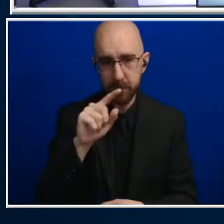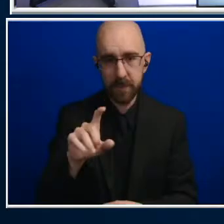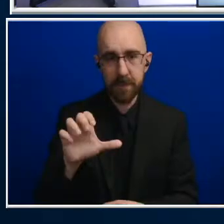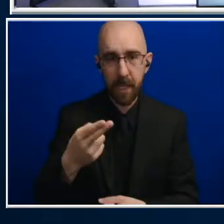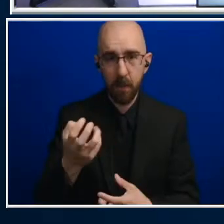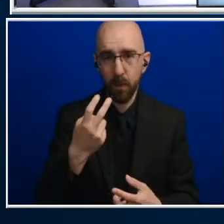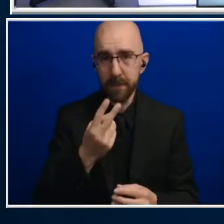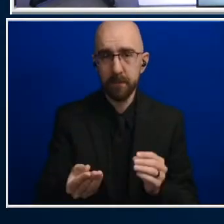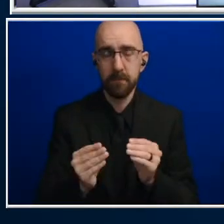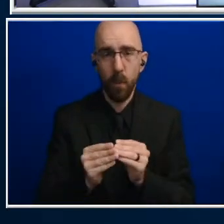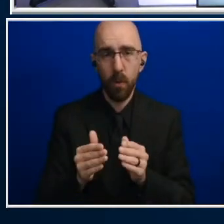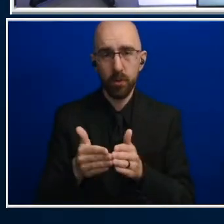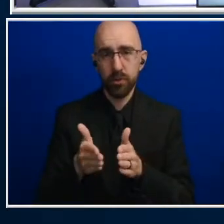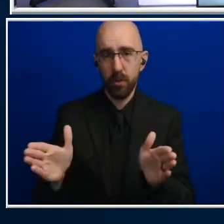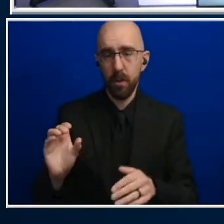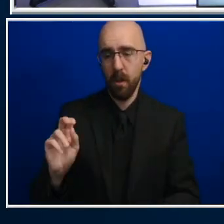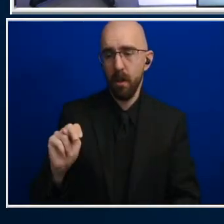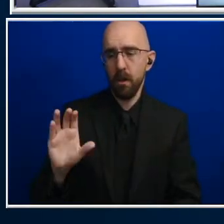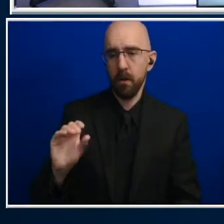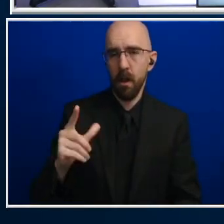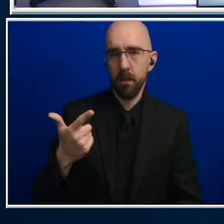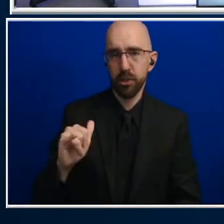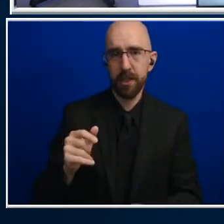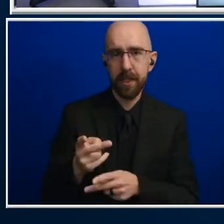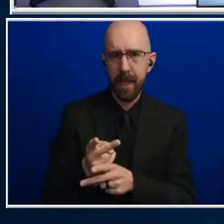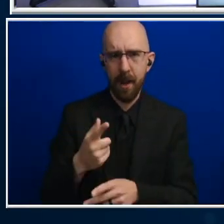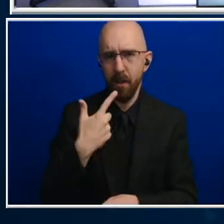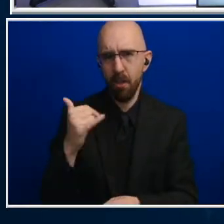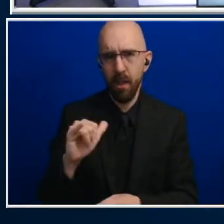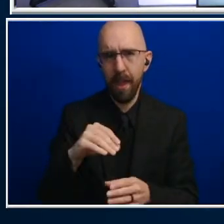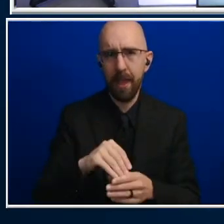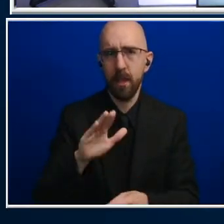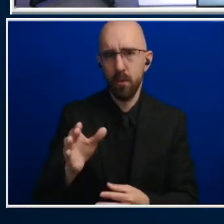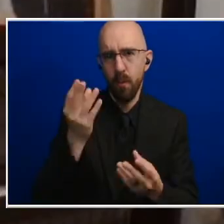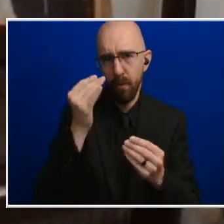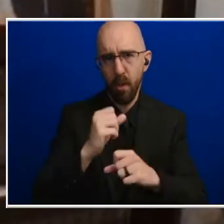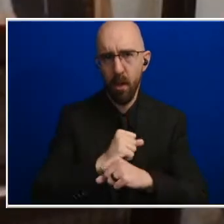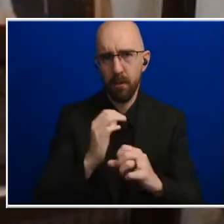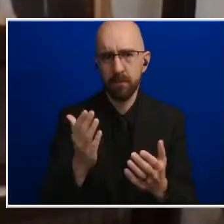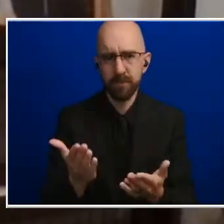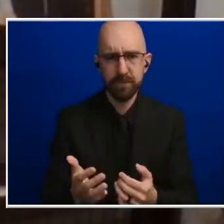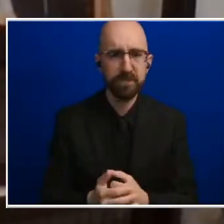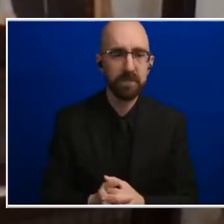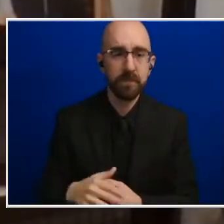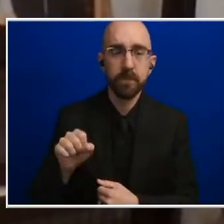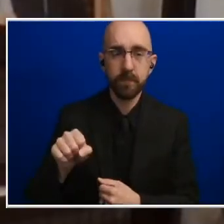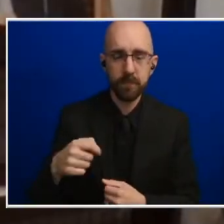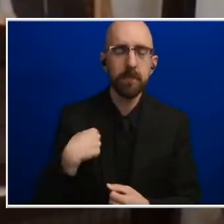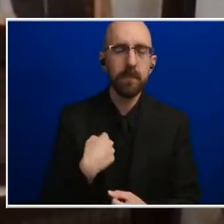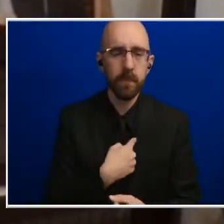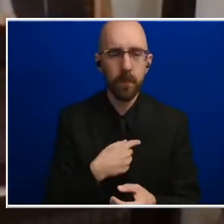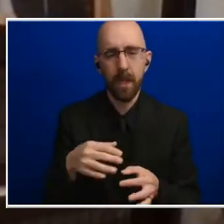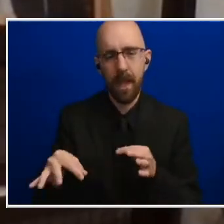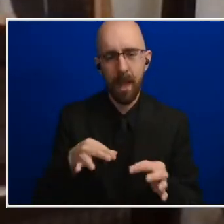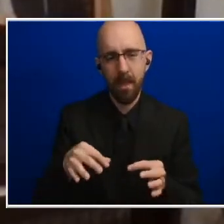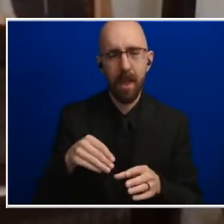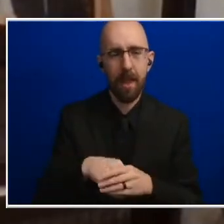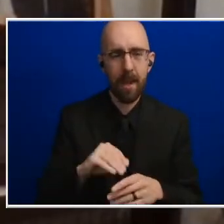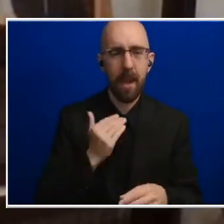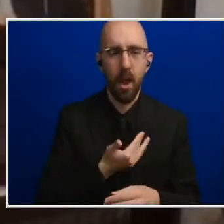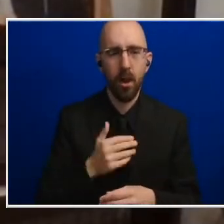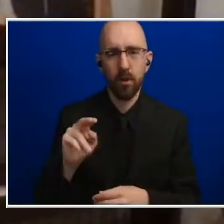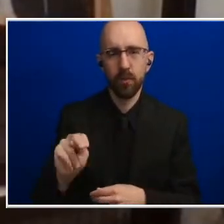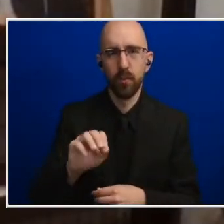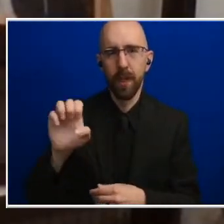generalized oncology care. What would that look like in your thought? Yeah, so we kind of outlined this in our New England Journal of